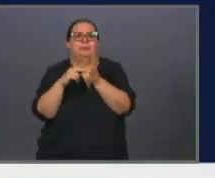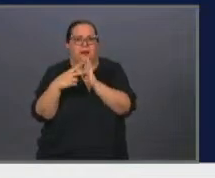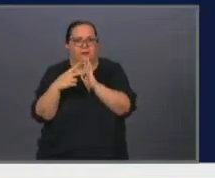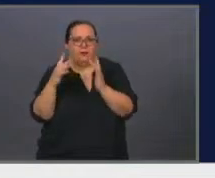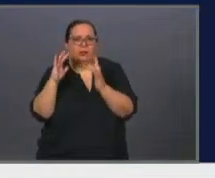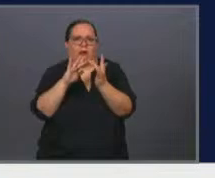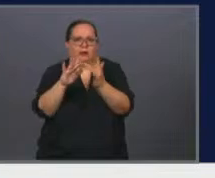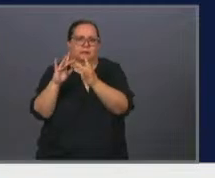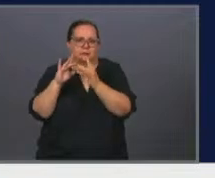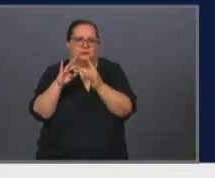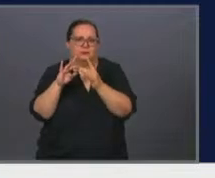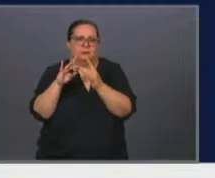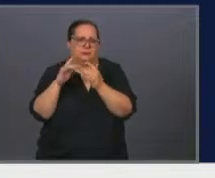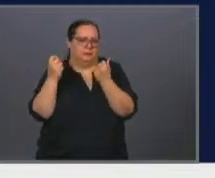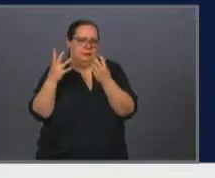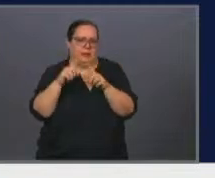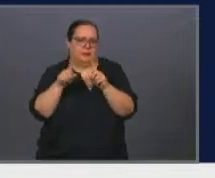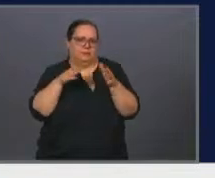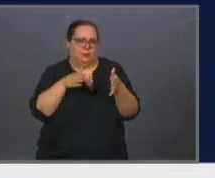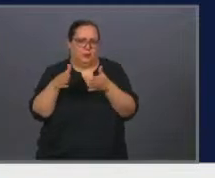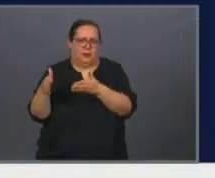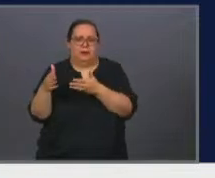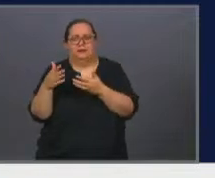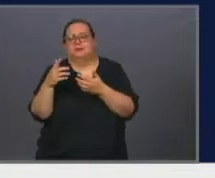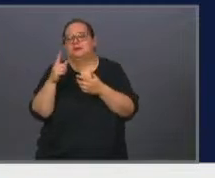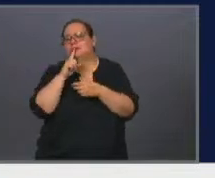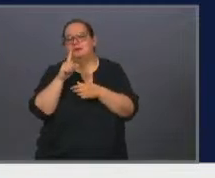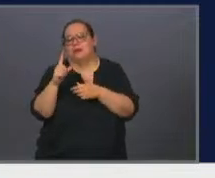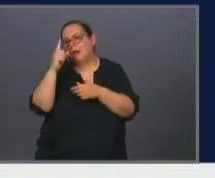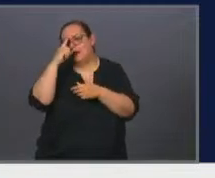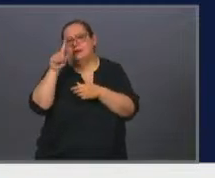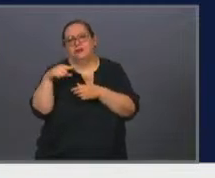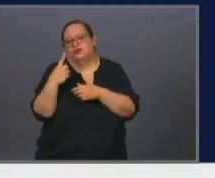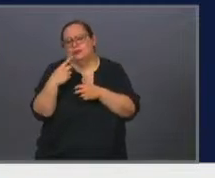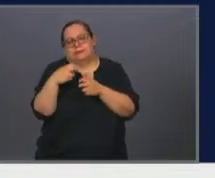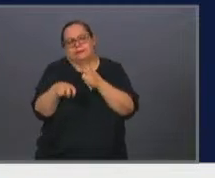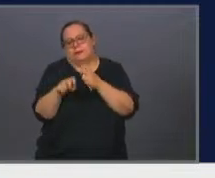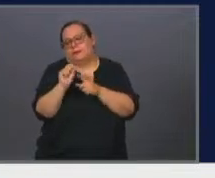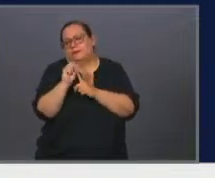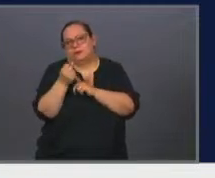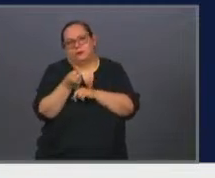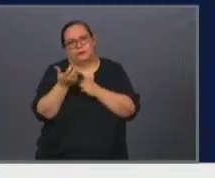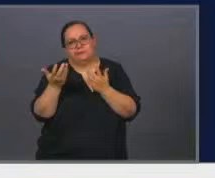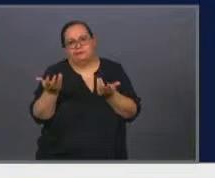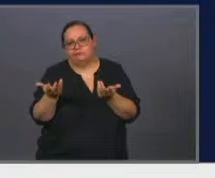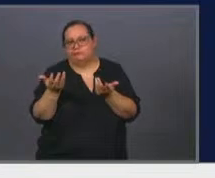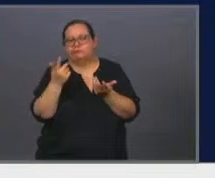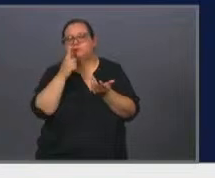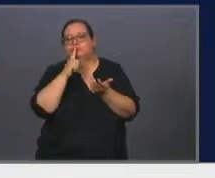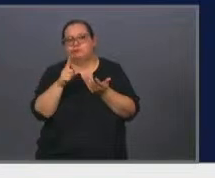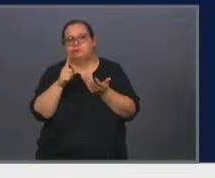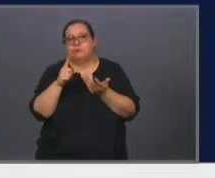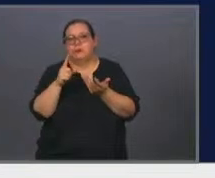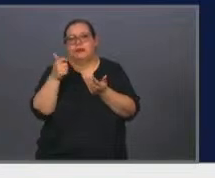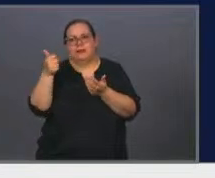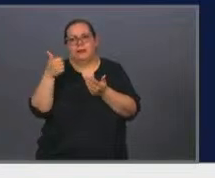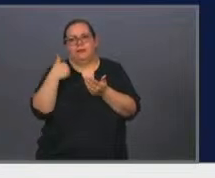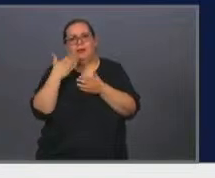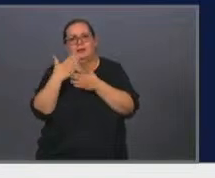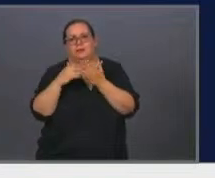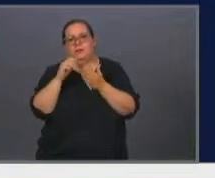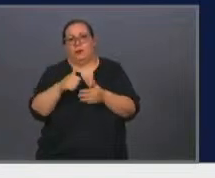contact in a lot of ways. And I think it's just a tough situation. They've had some of those attitudes